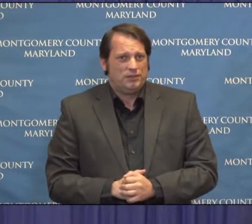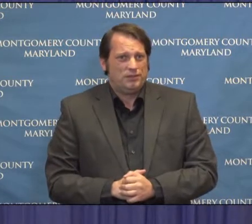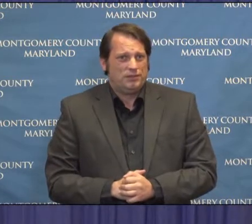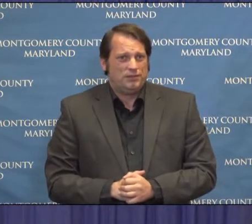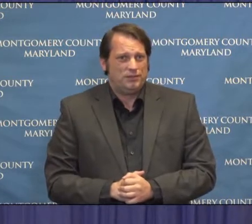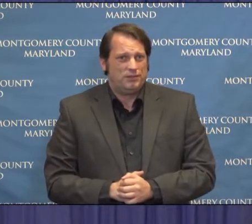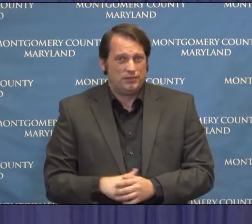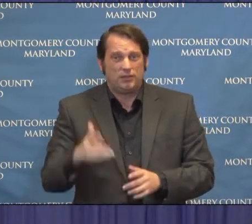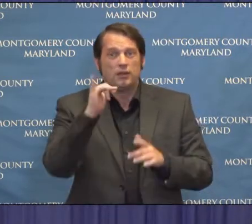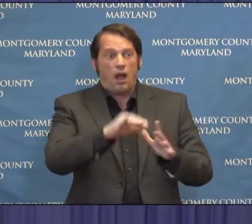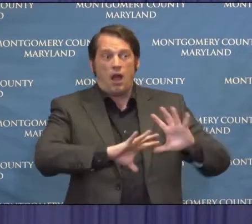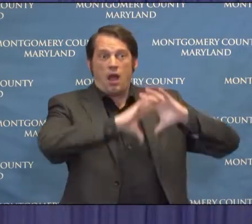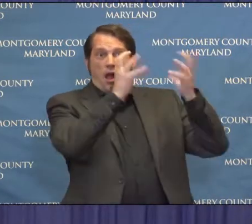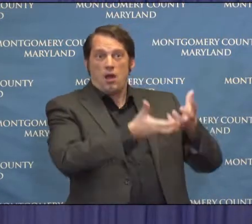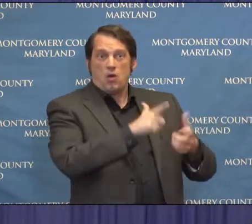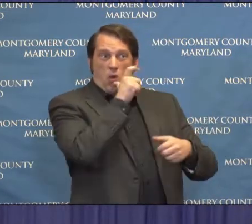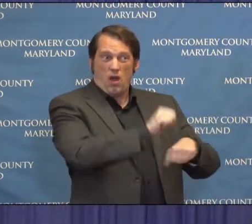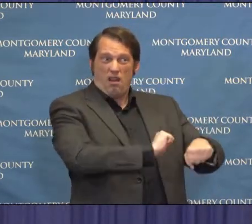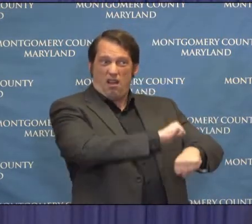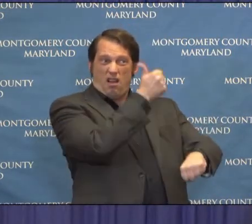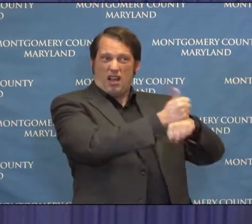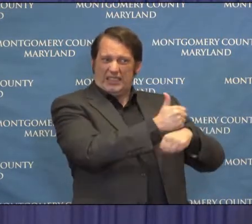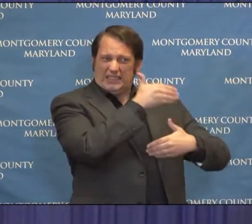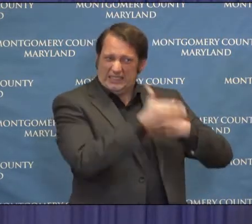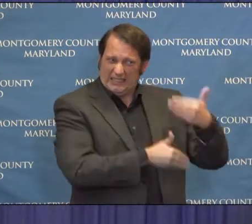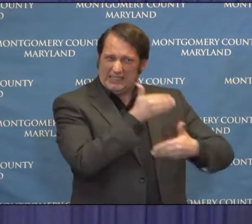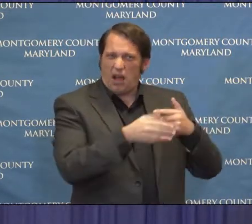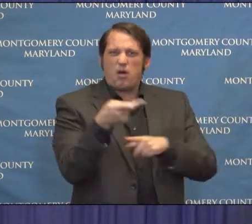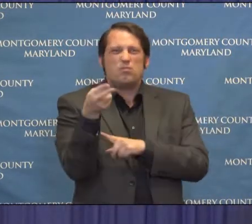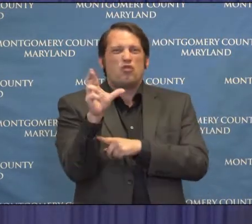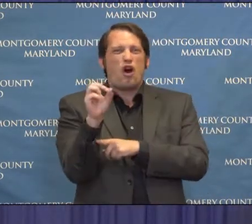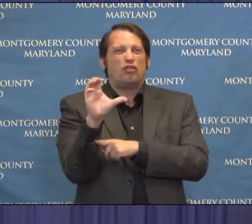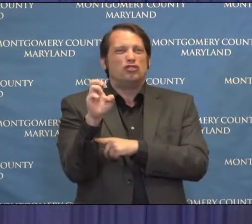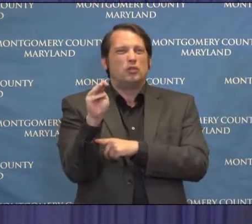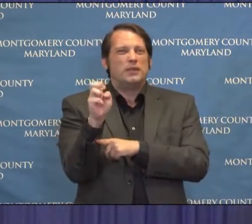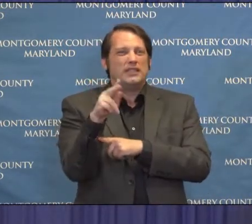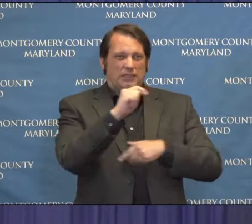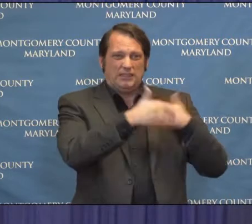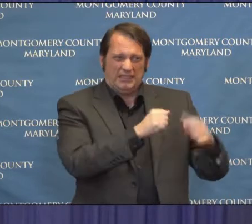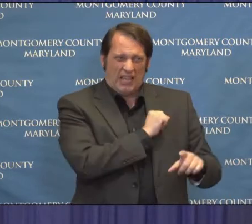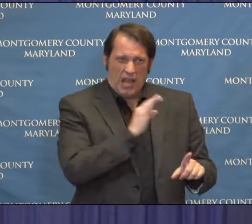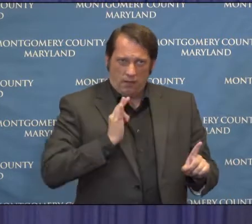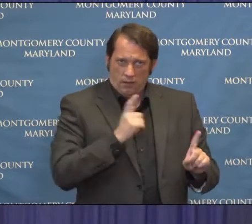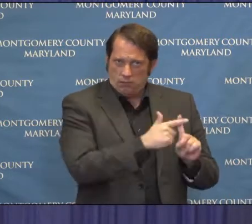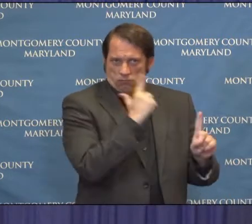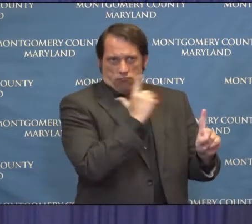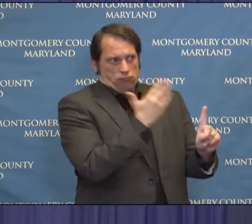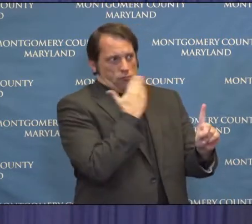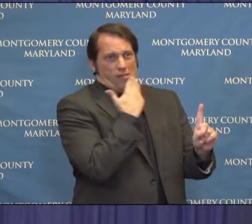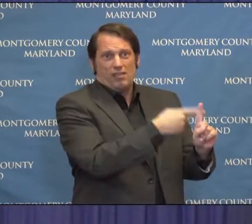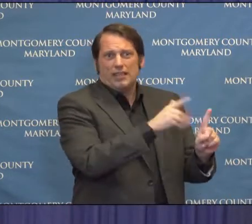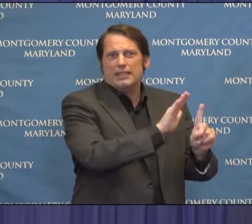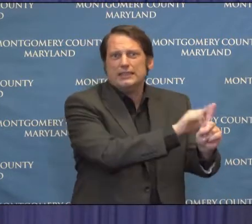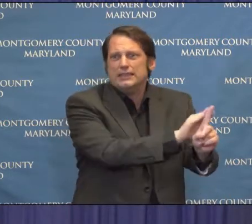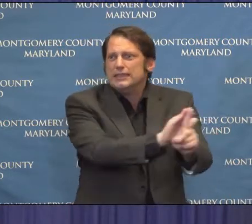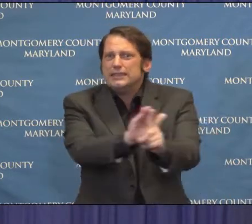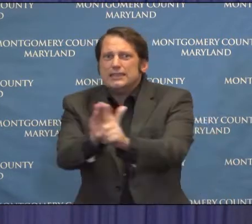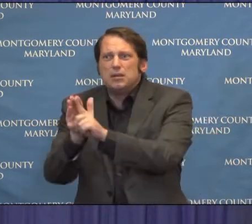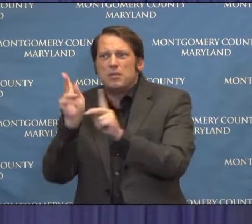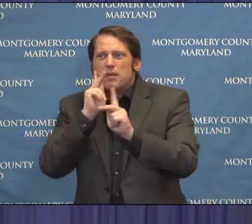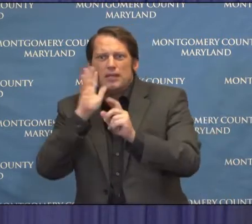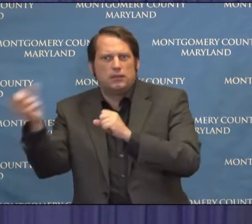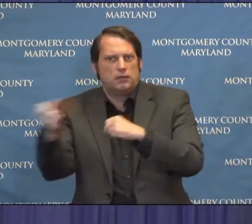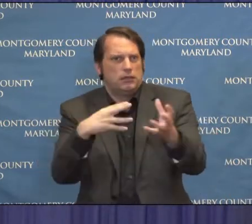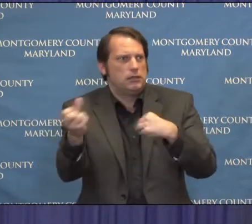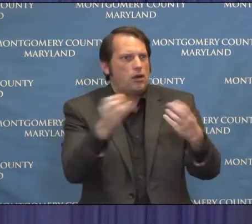holes people have gone down when people have offered us stuff at either amazingly good prices or astoundingly horrible